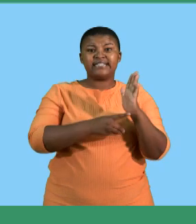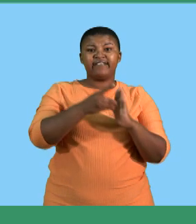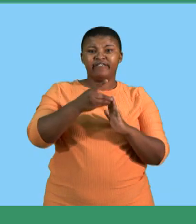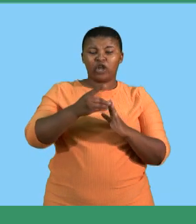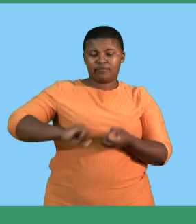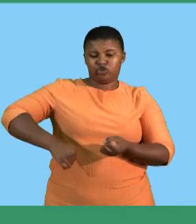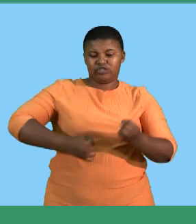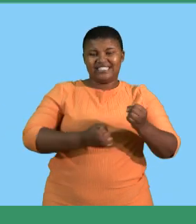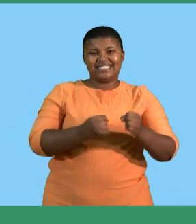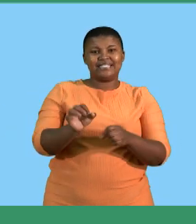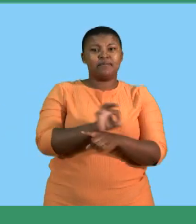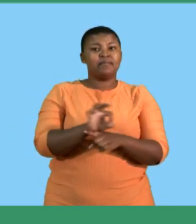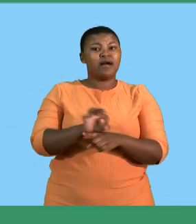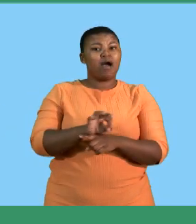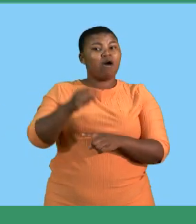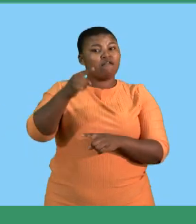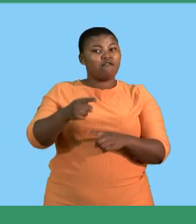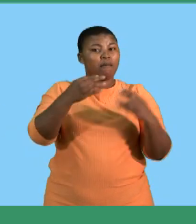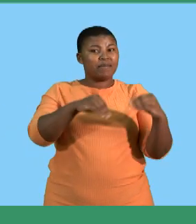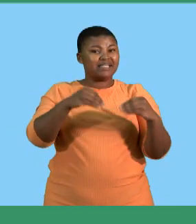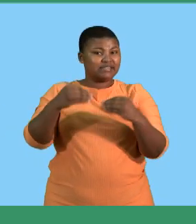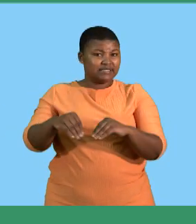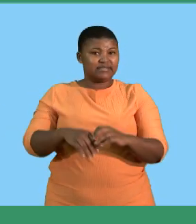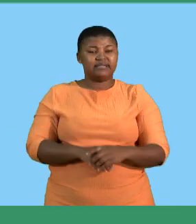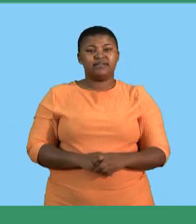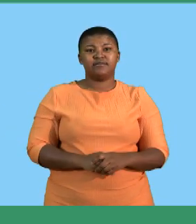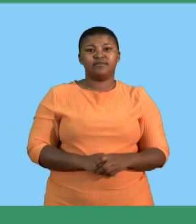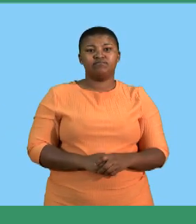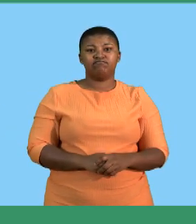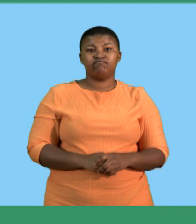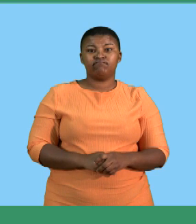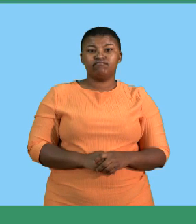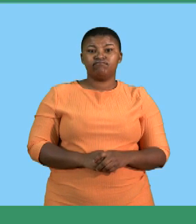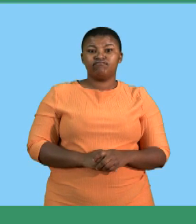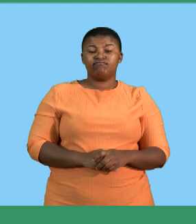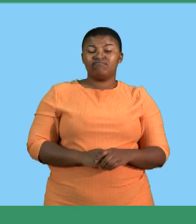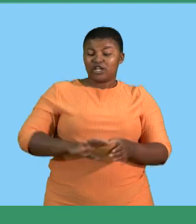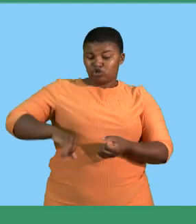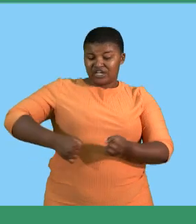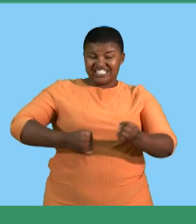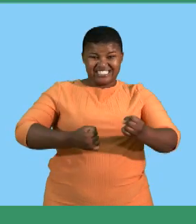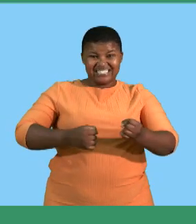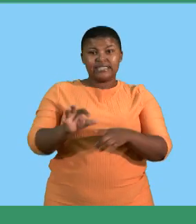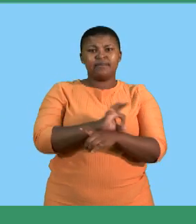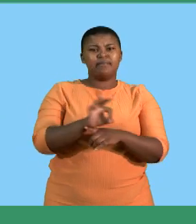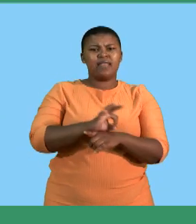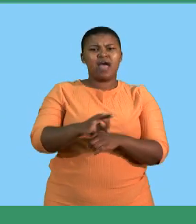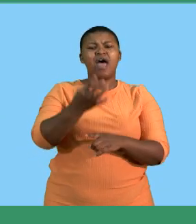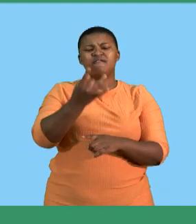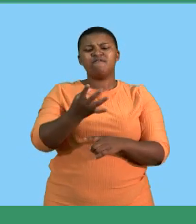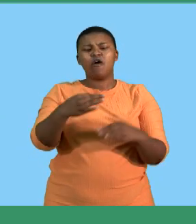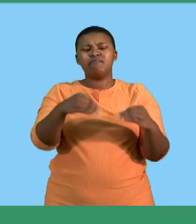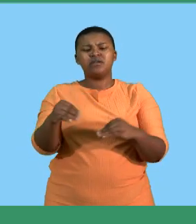Developing the strategic plan for the business. So it's the plan that gives the business direction,